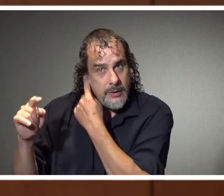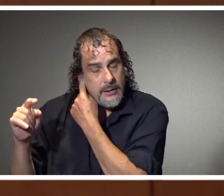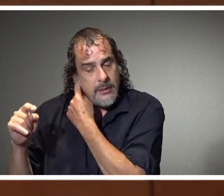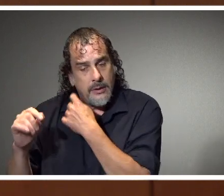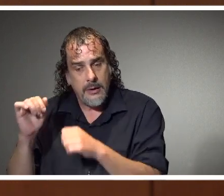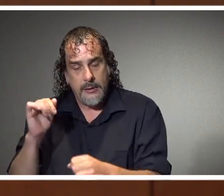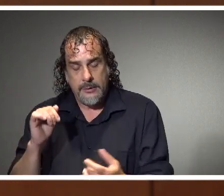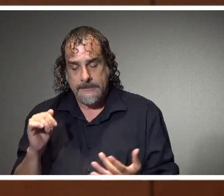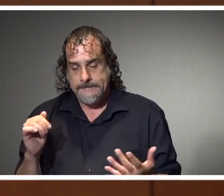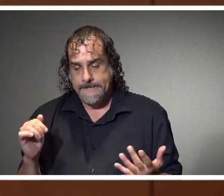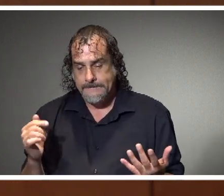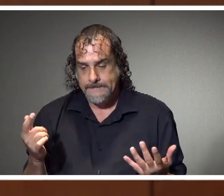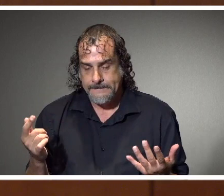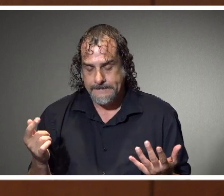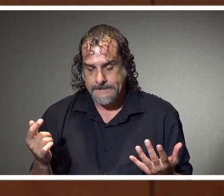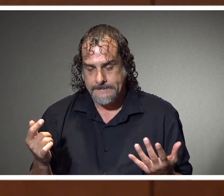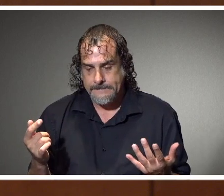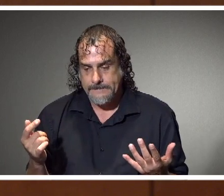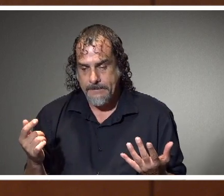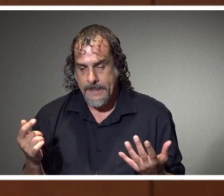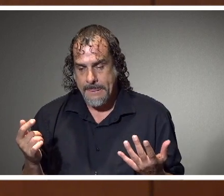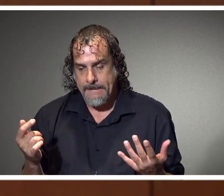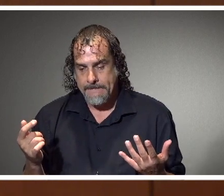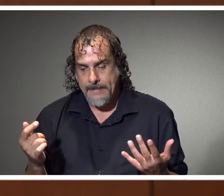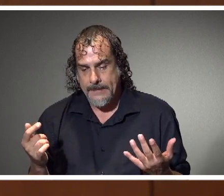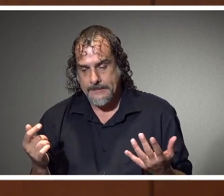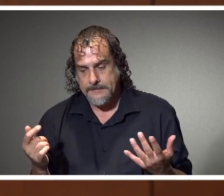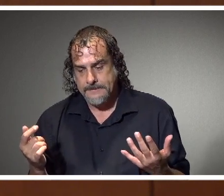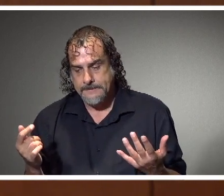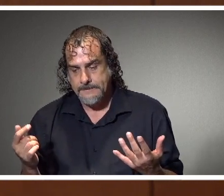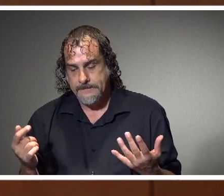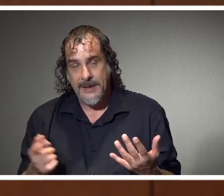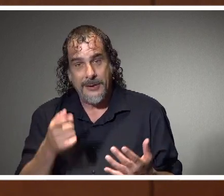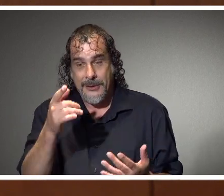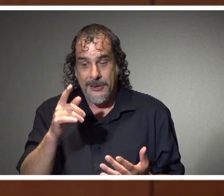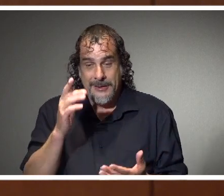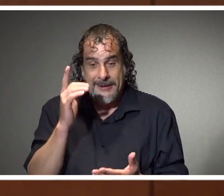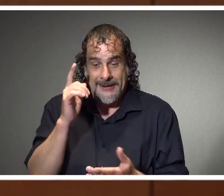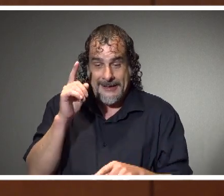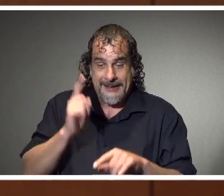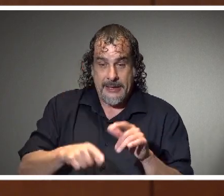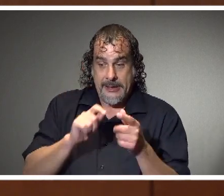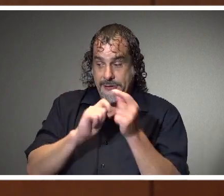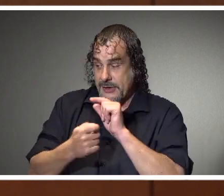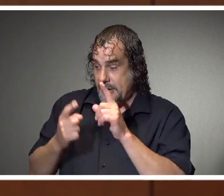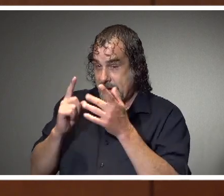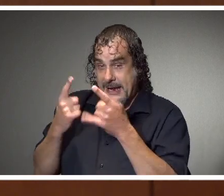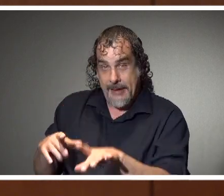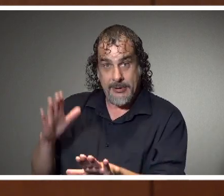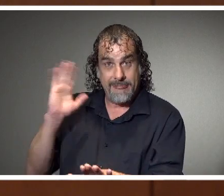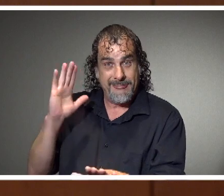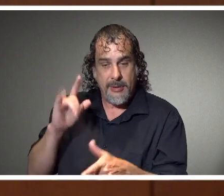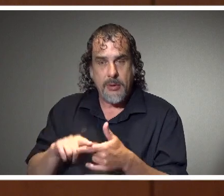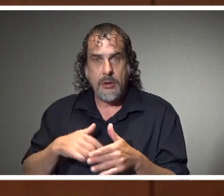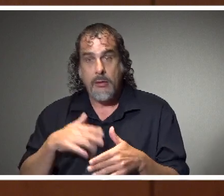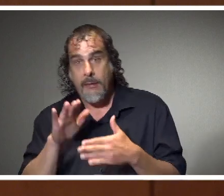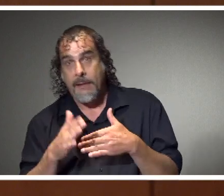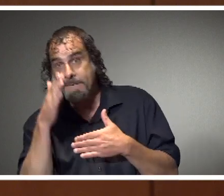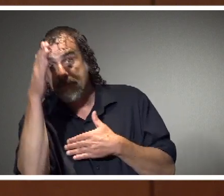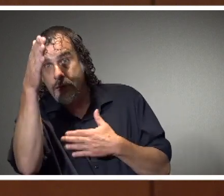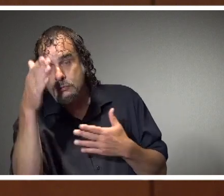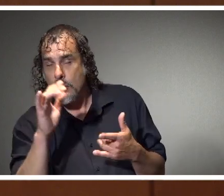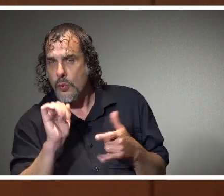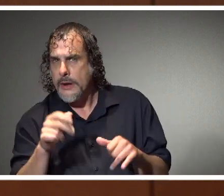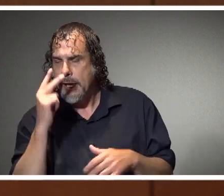say we can't necessarily change what's happened in the past, but we can look to the future. And if we're looking to the